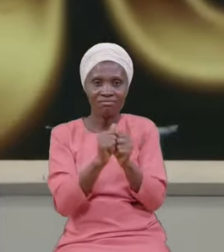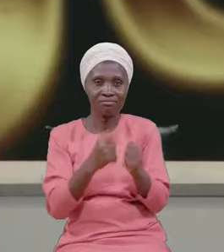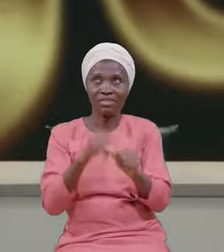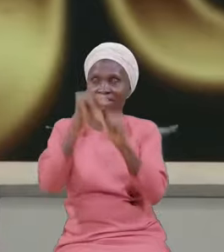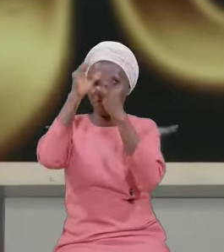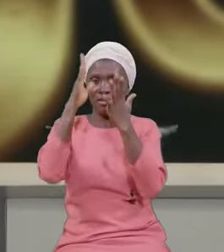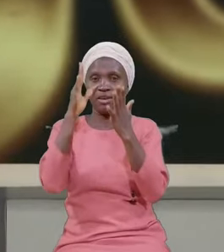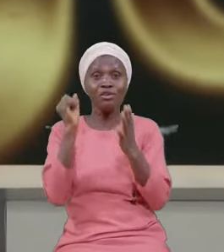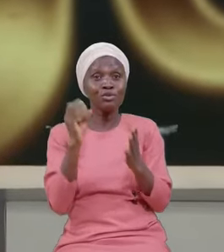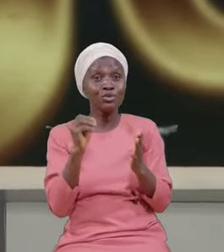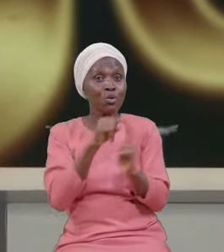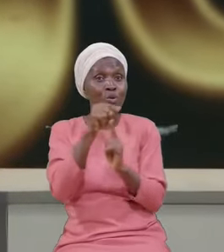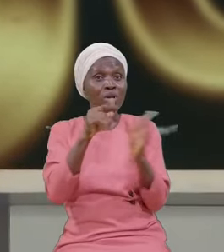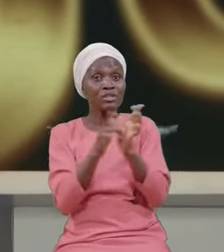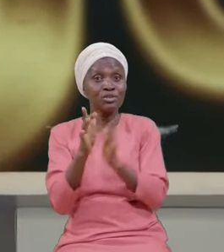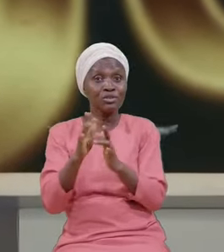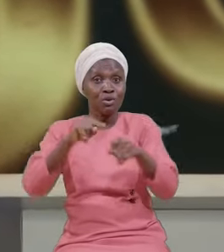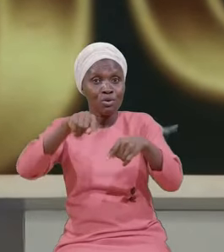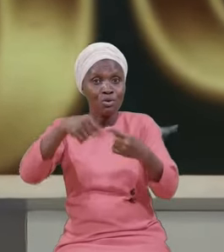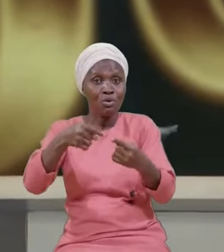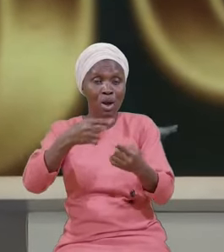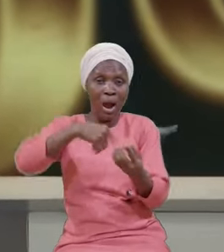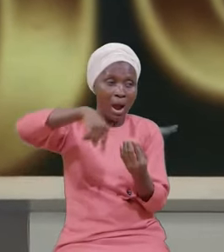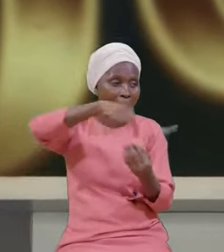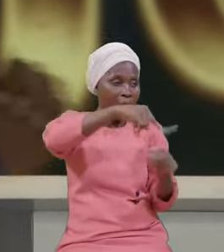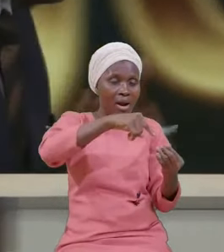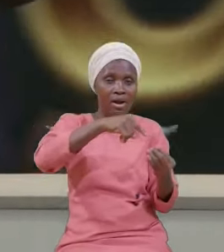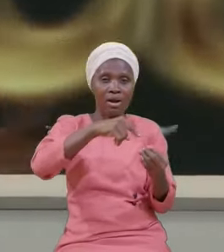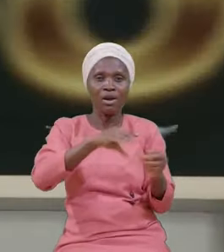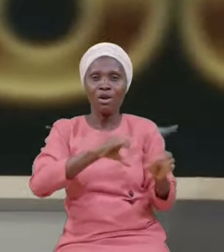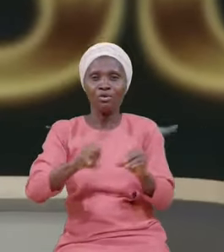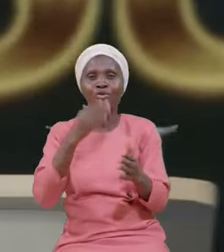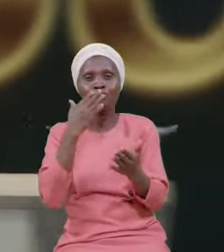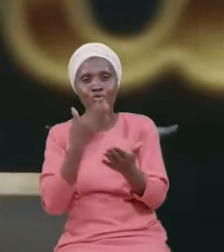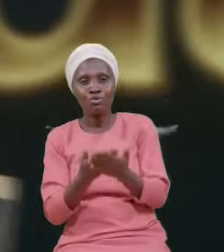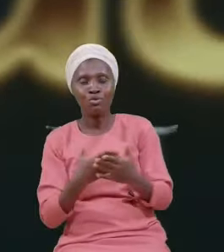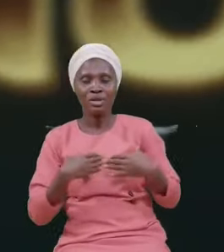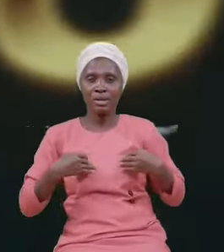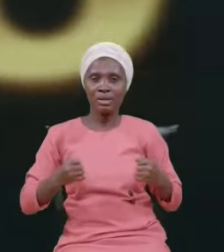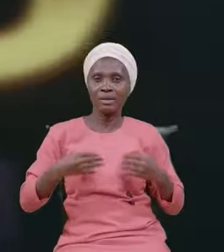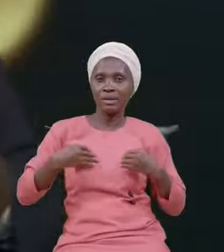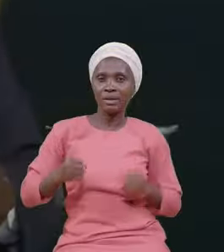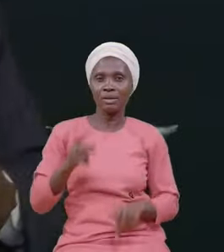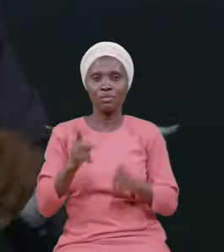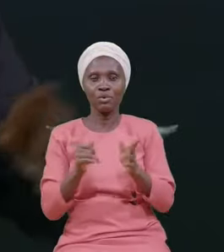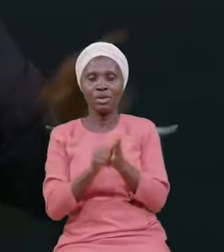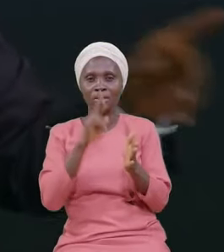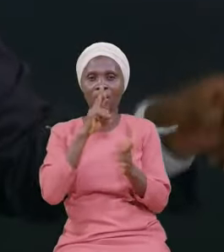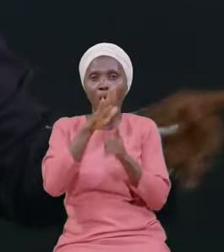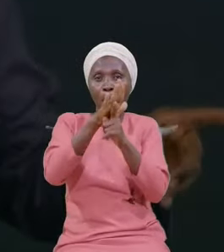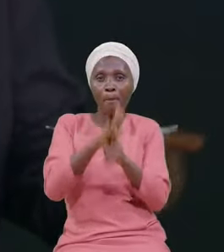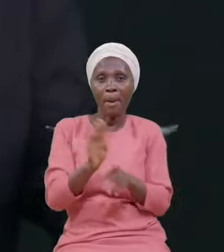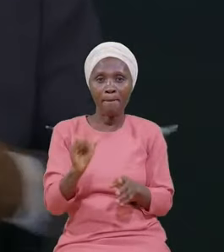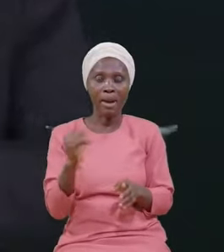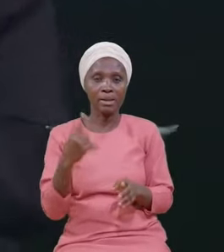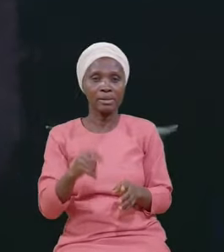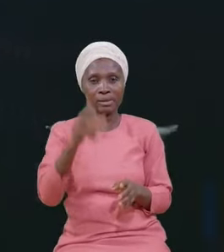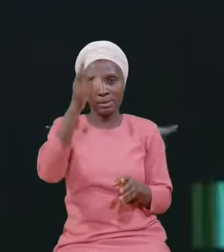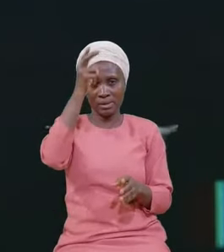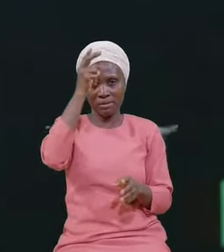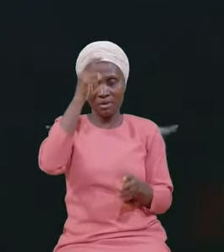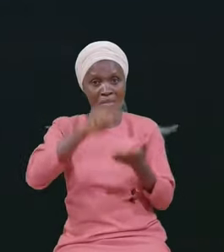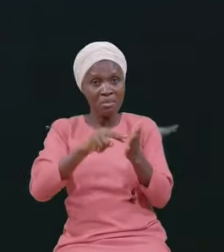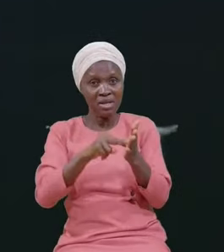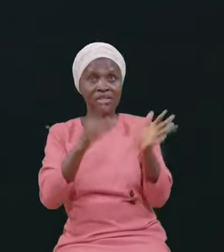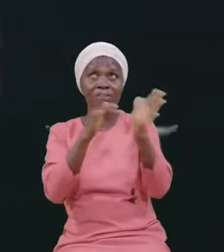good healing all that were oppressed of the devil it was against the devil